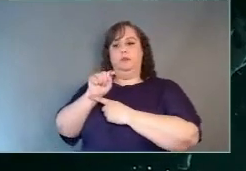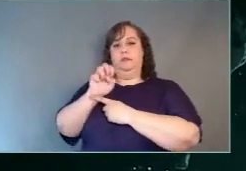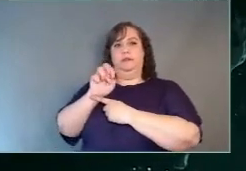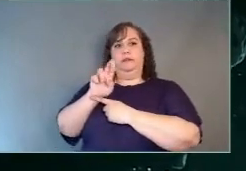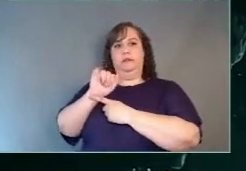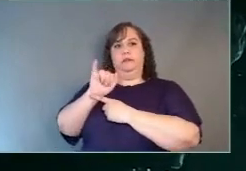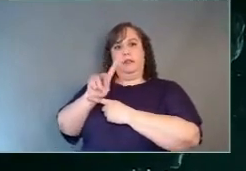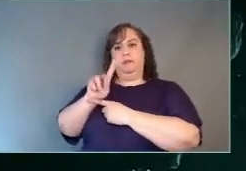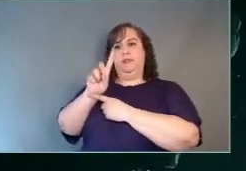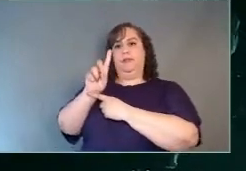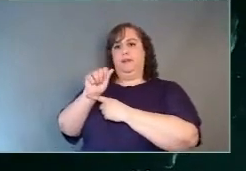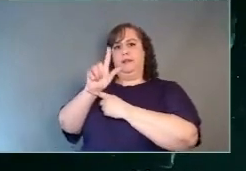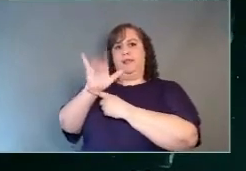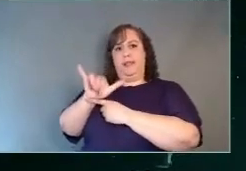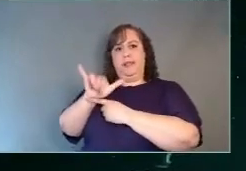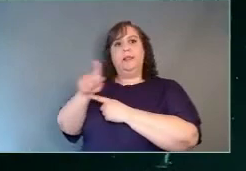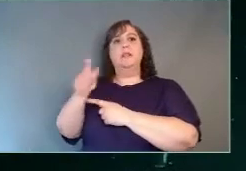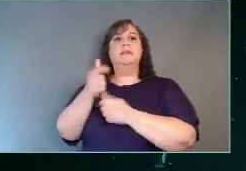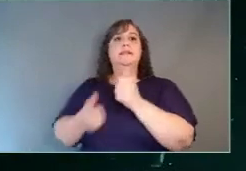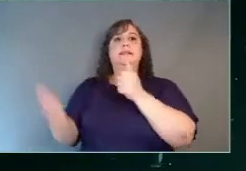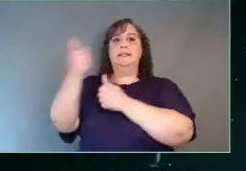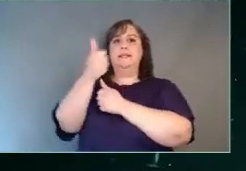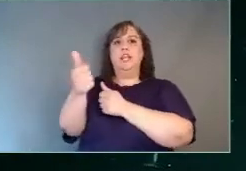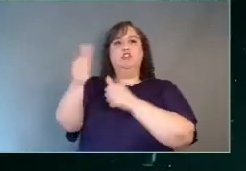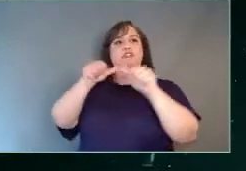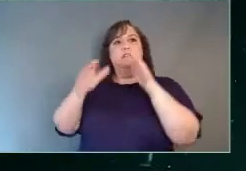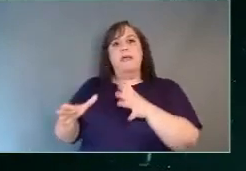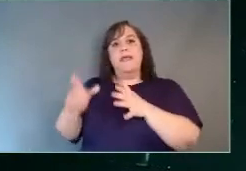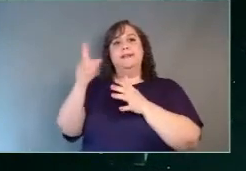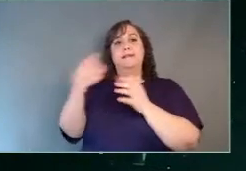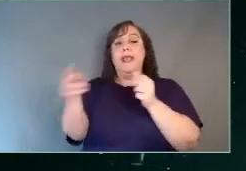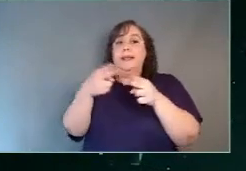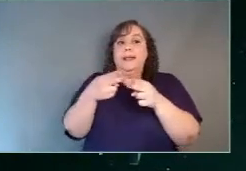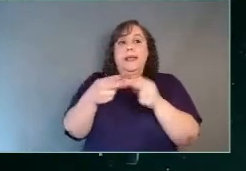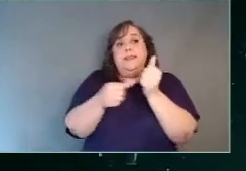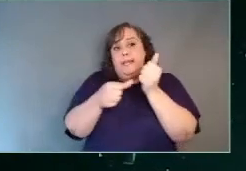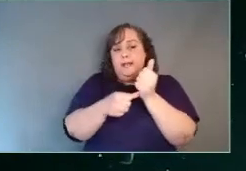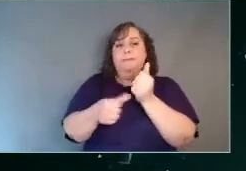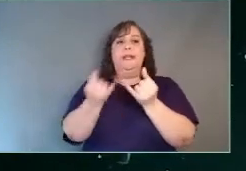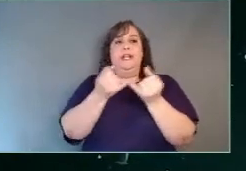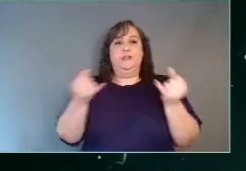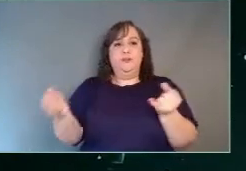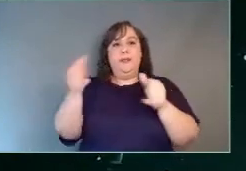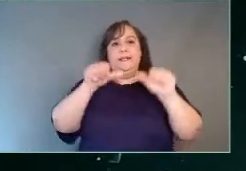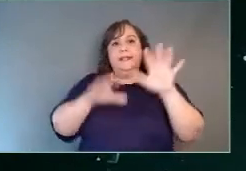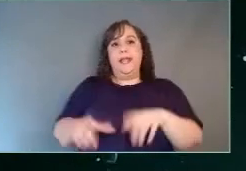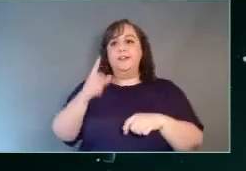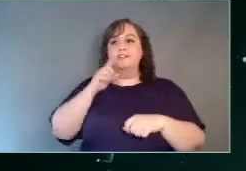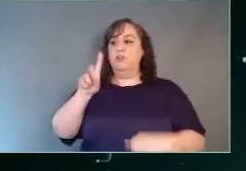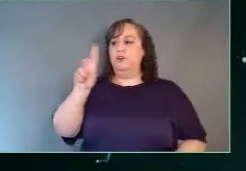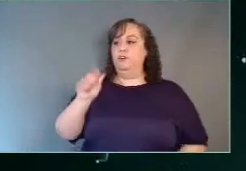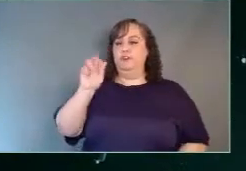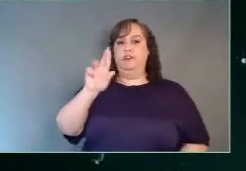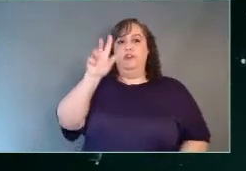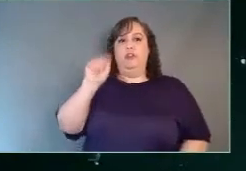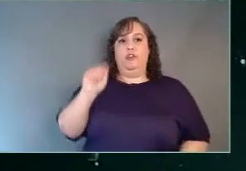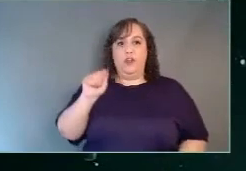you tell us, Danny, why does NASA have so many spacecraft studying these objects? Aren't all asteroids the